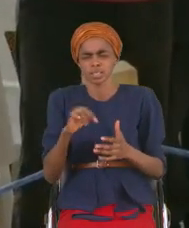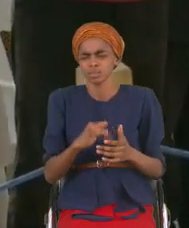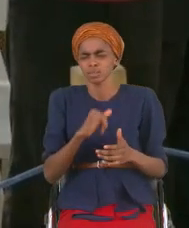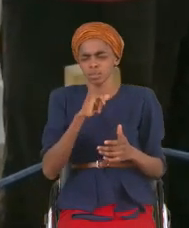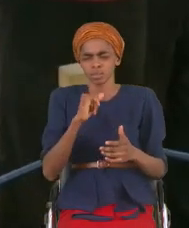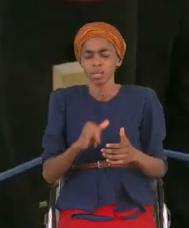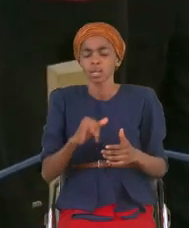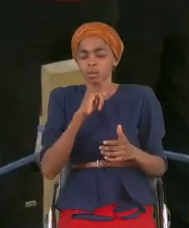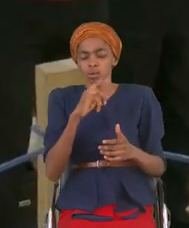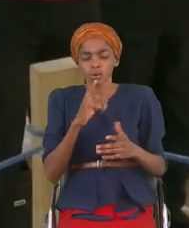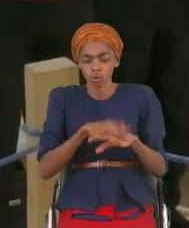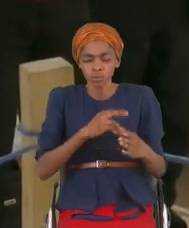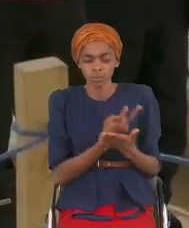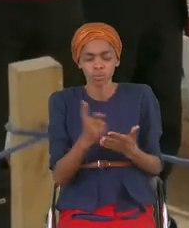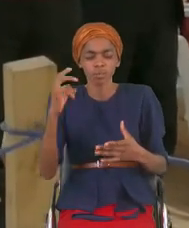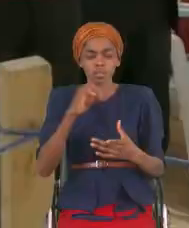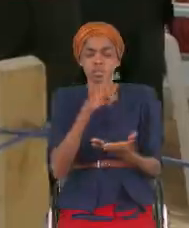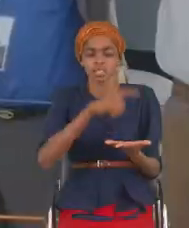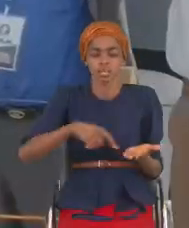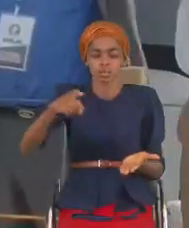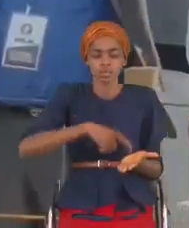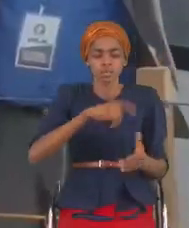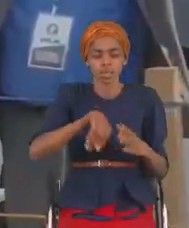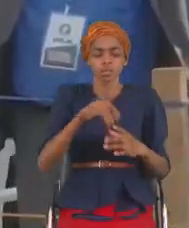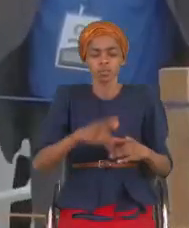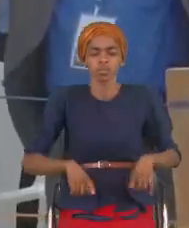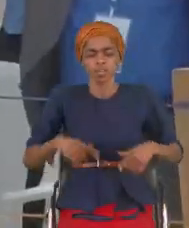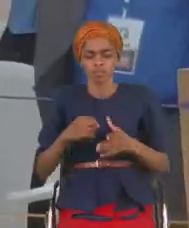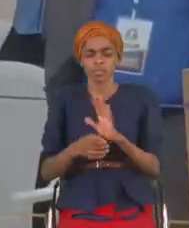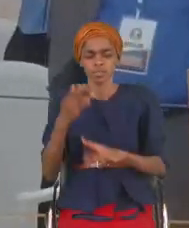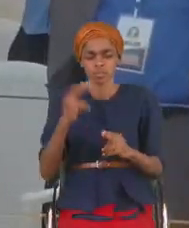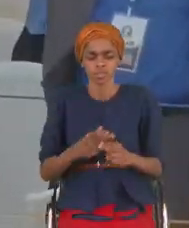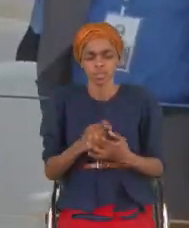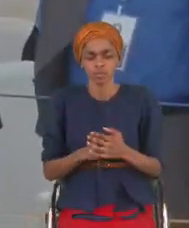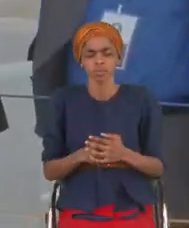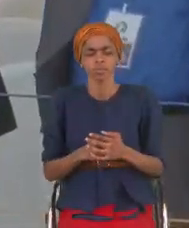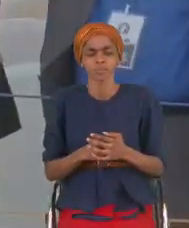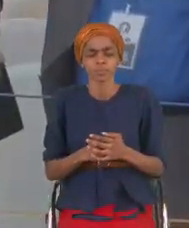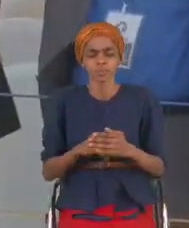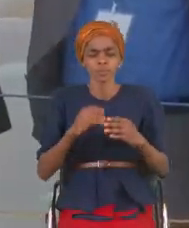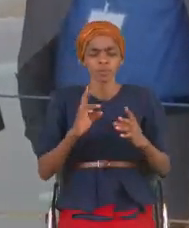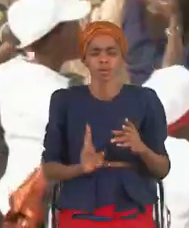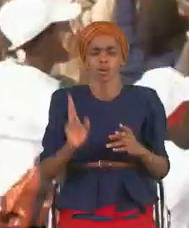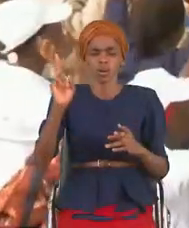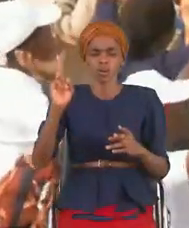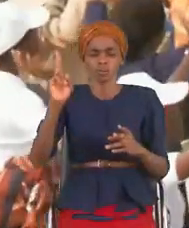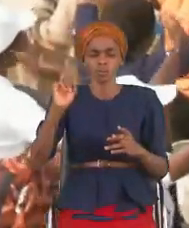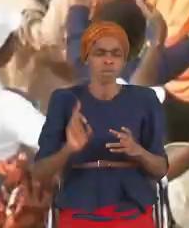failure is cancelled out of your life ah oh